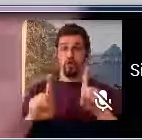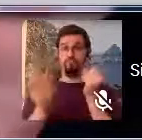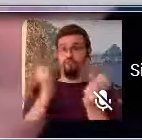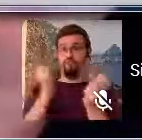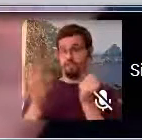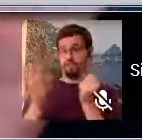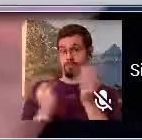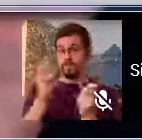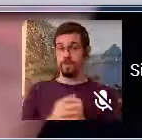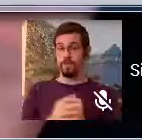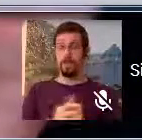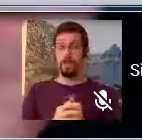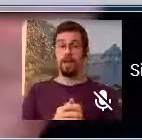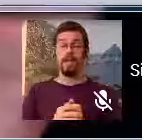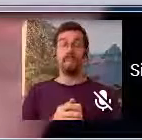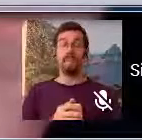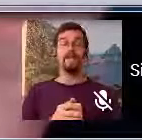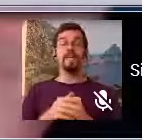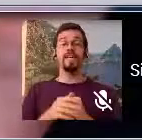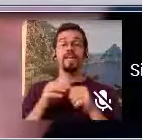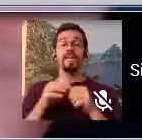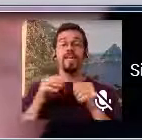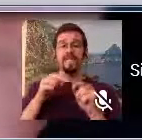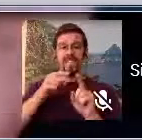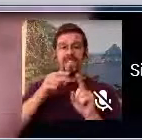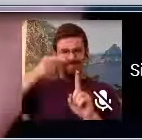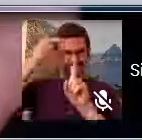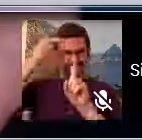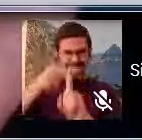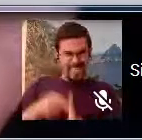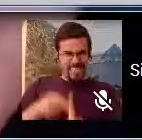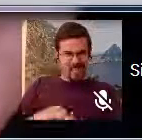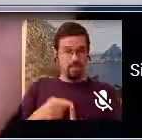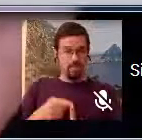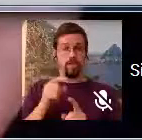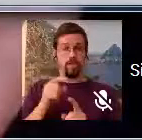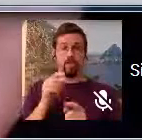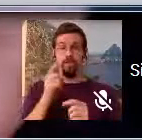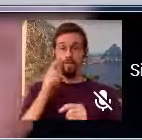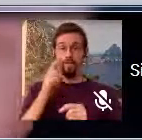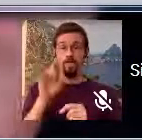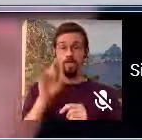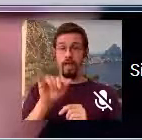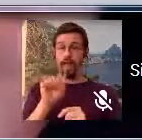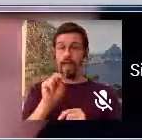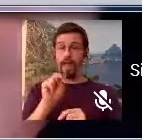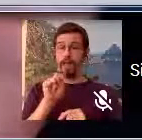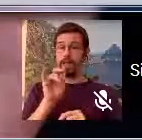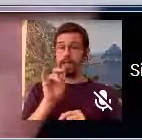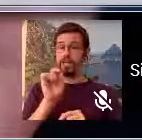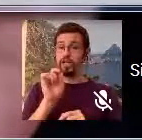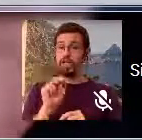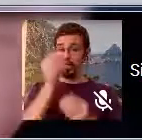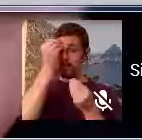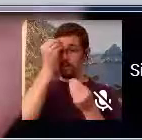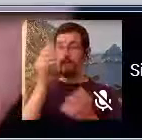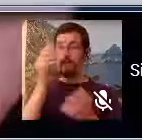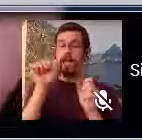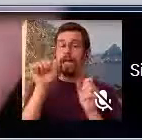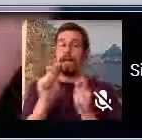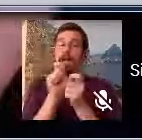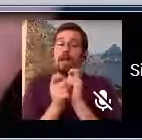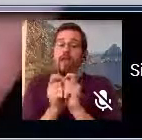Details of the animation content can be edited without having to re-record the whole sequence.